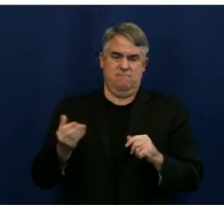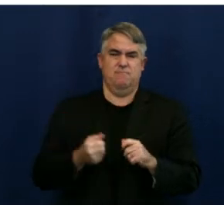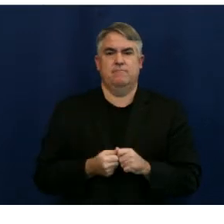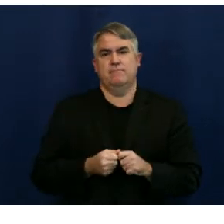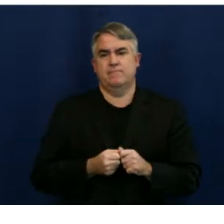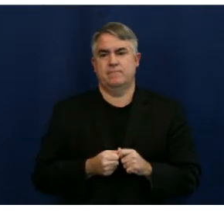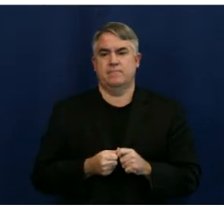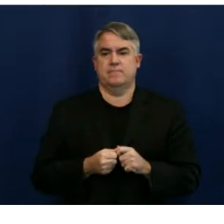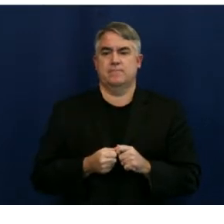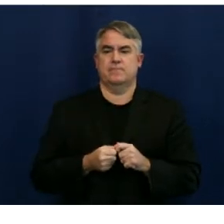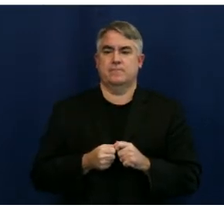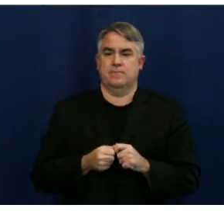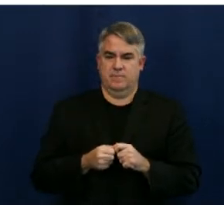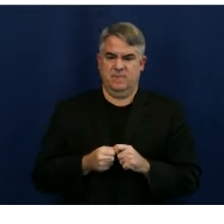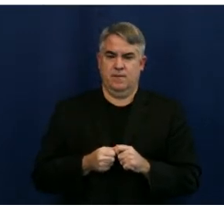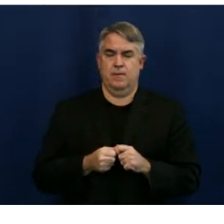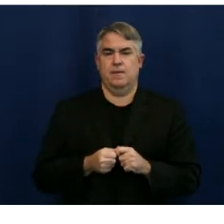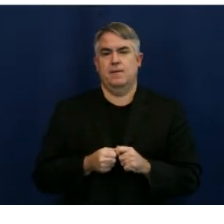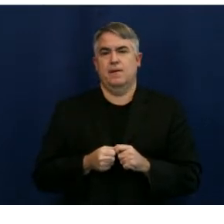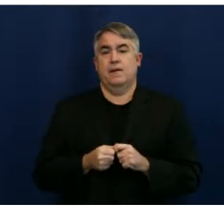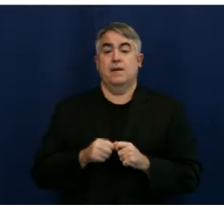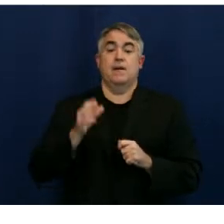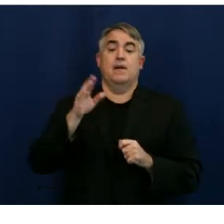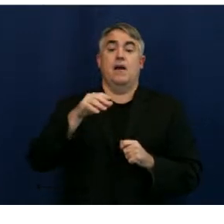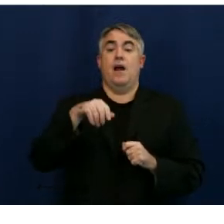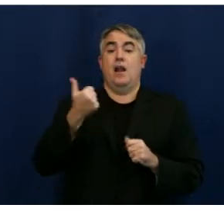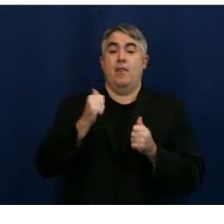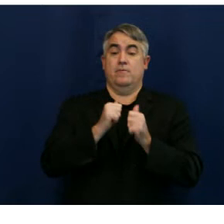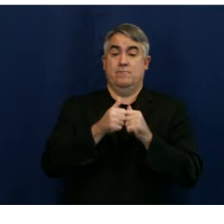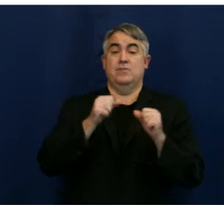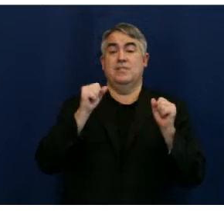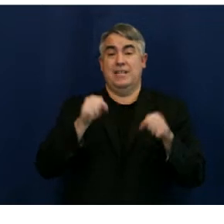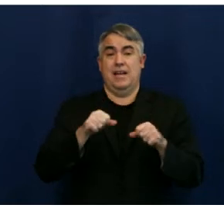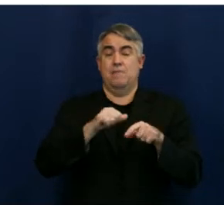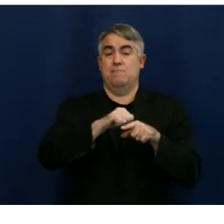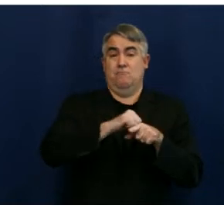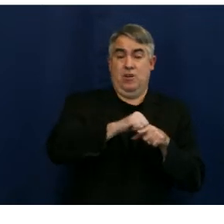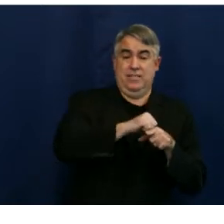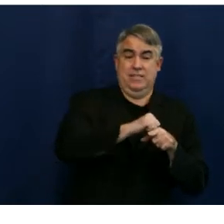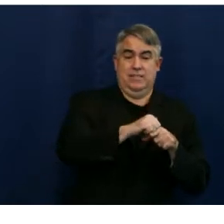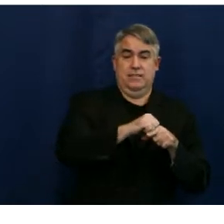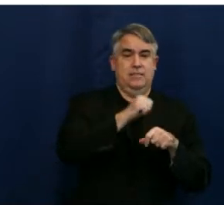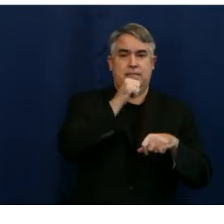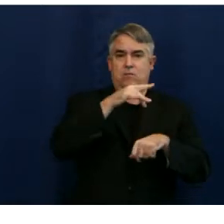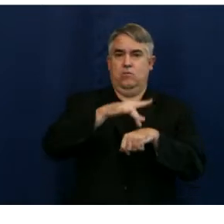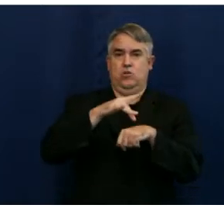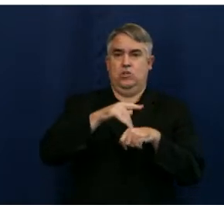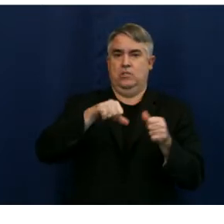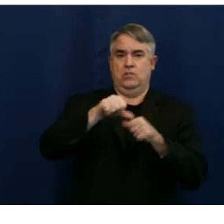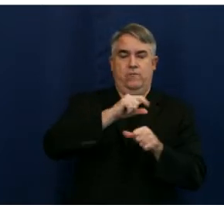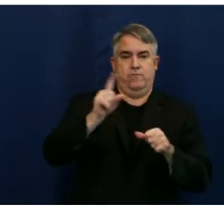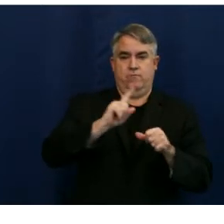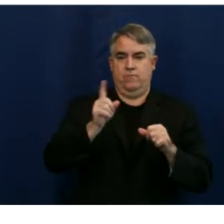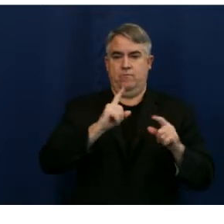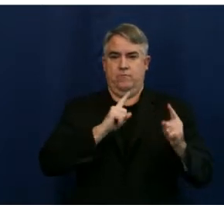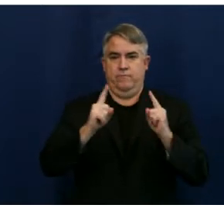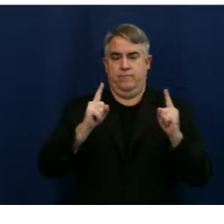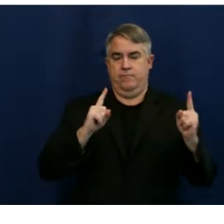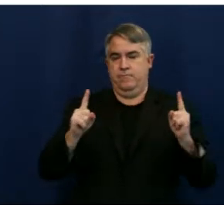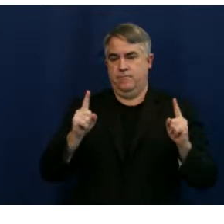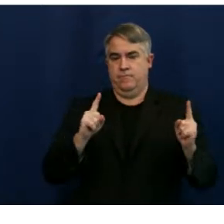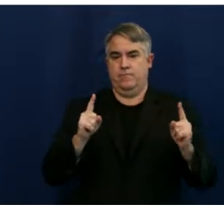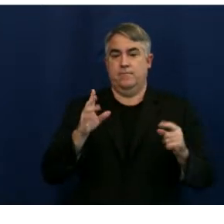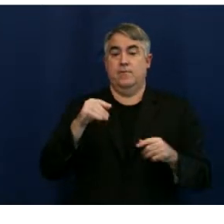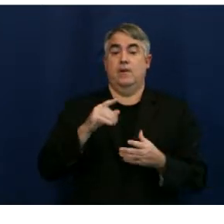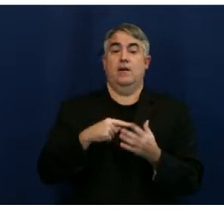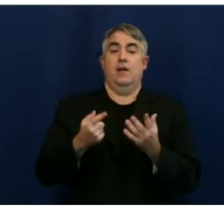purple tier, but other sports can practice provided that there's no contact between participants and they can maintain physical distancing. Movie